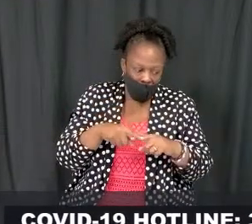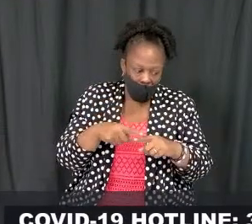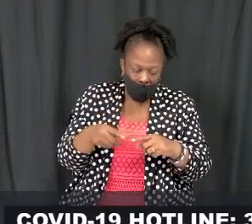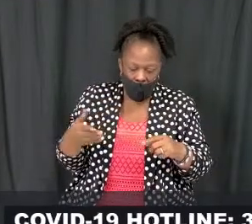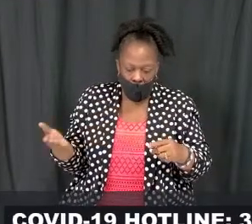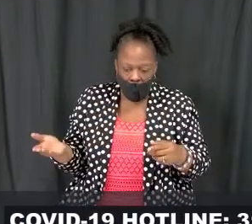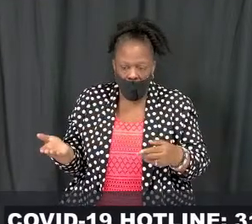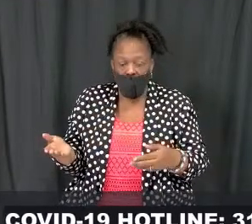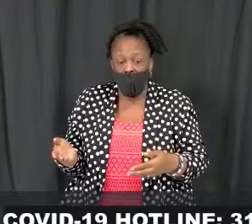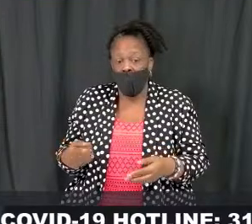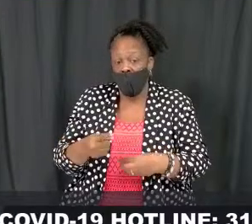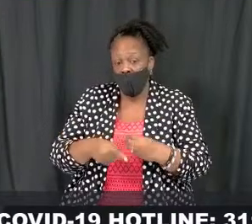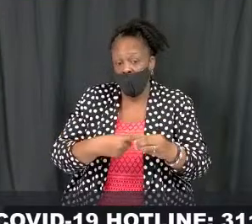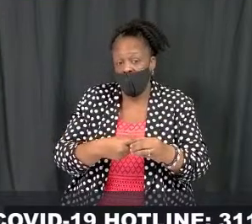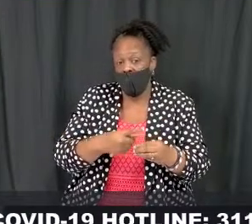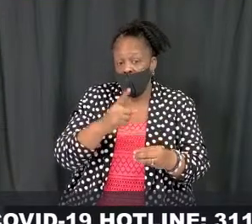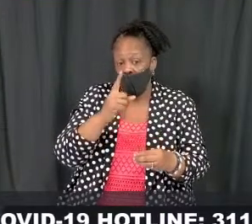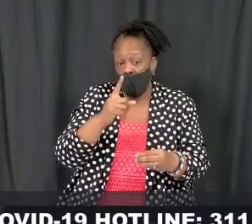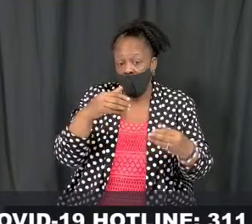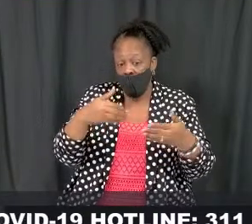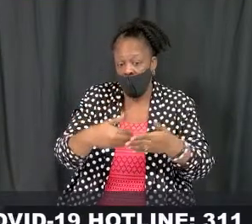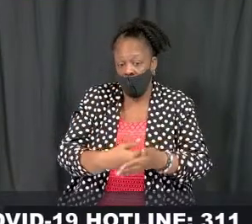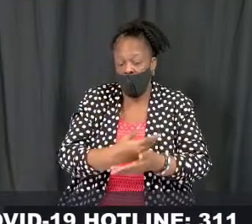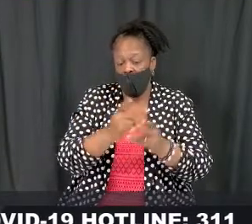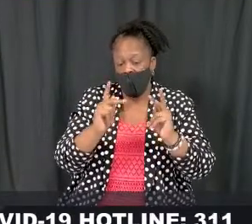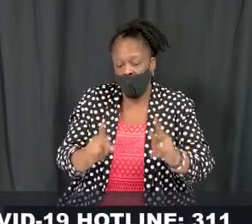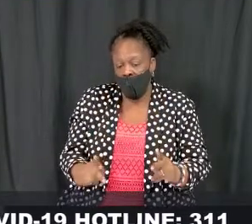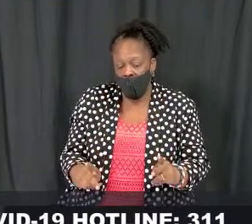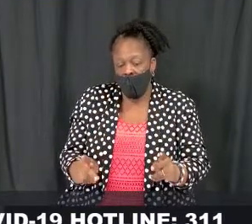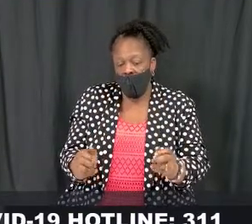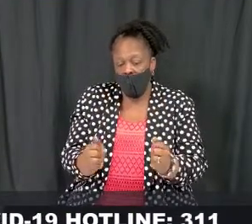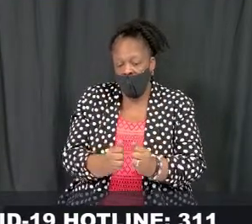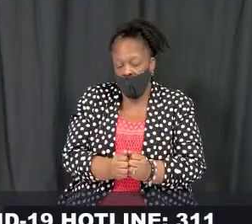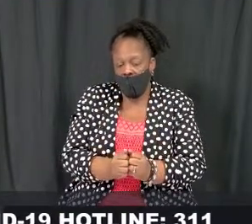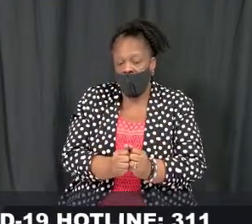the current situation that has been,